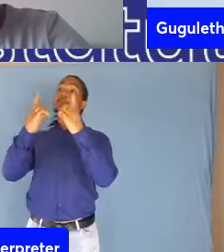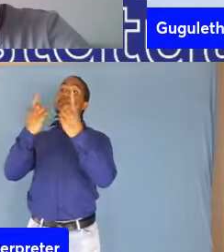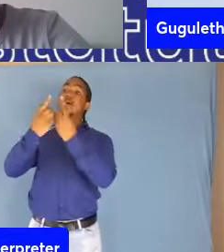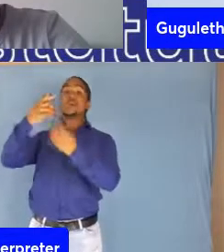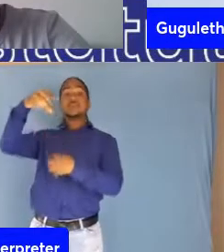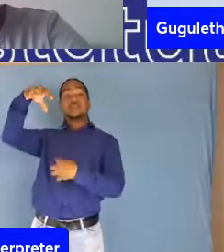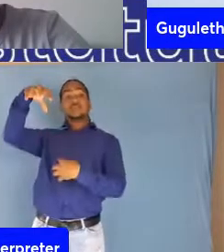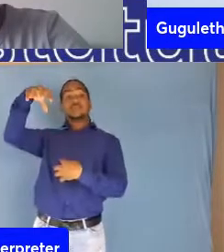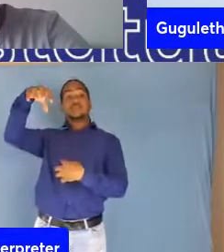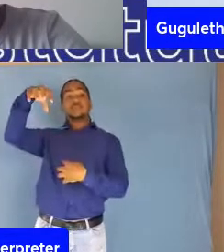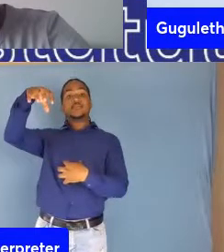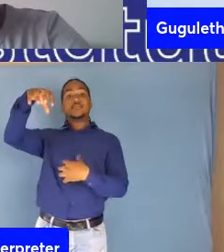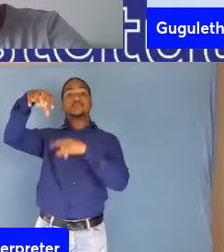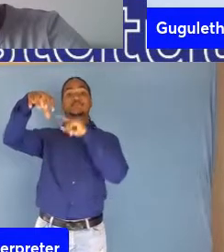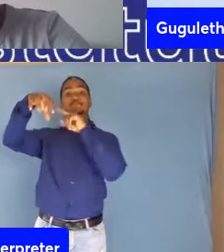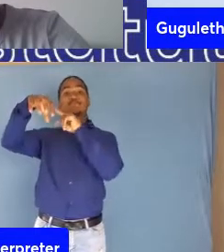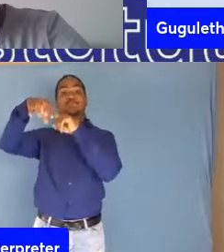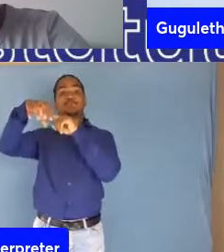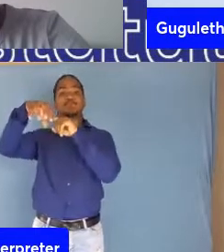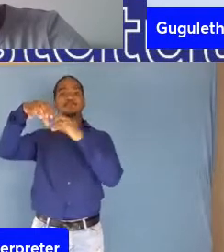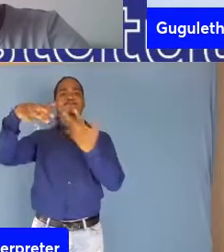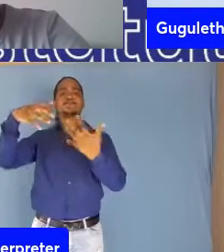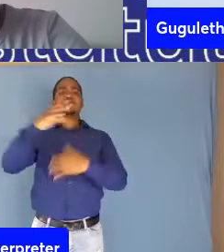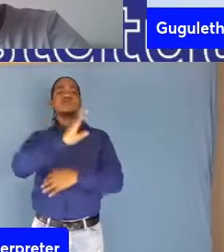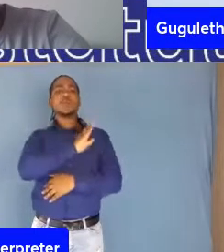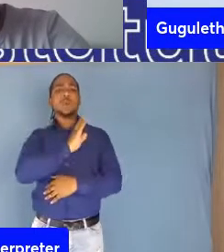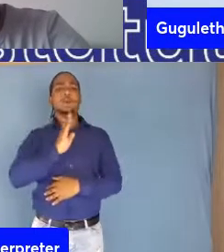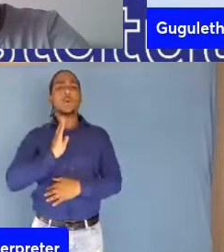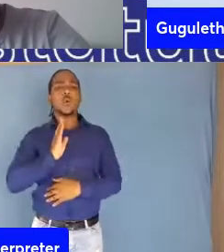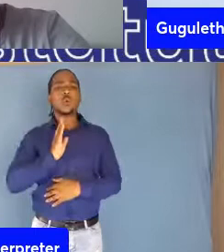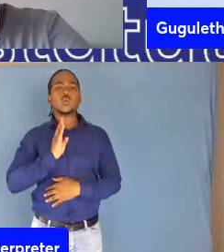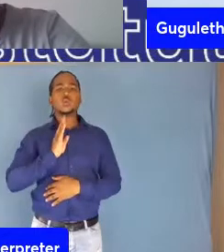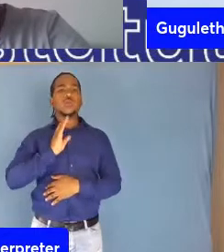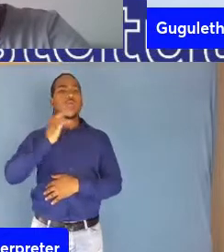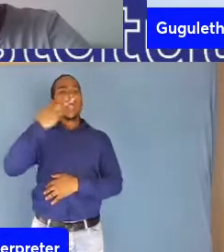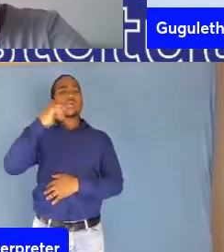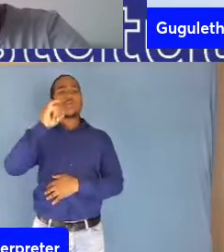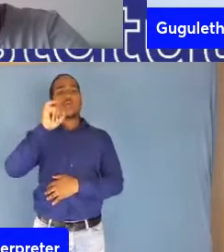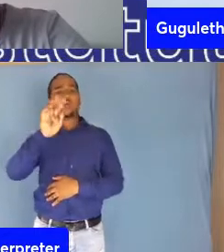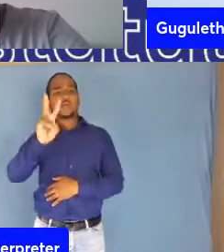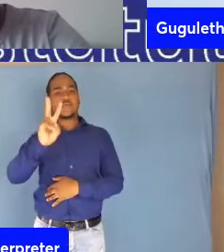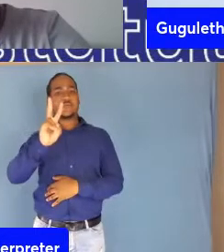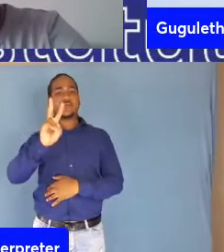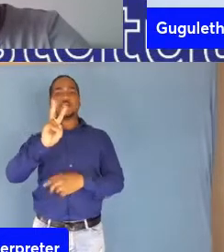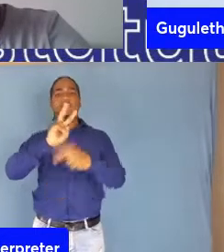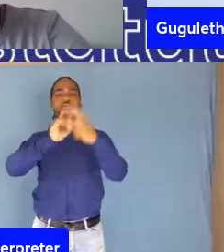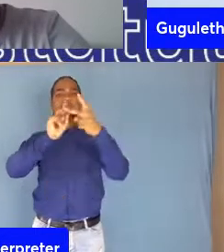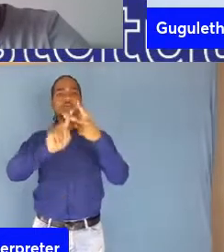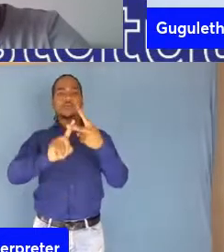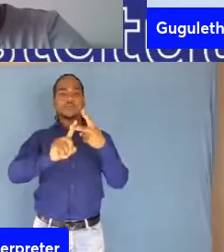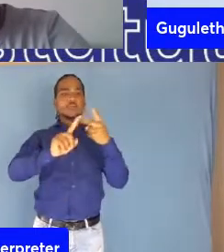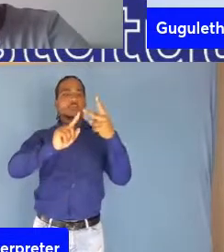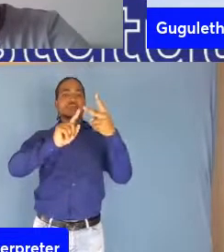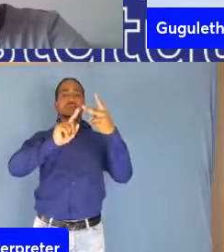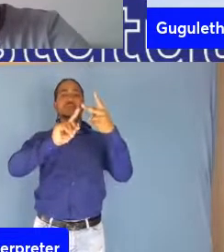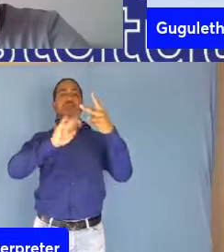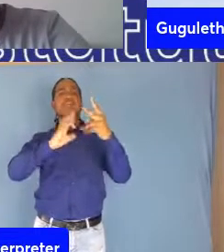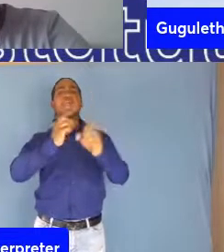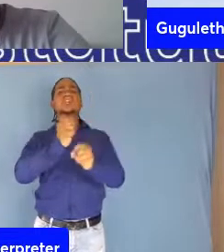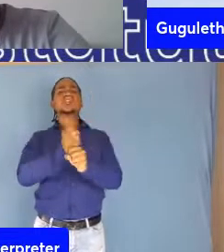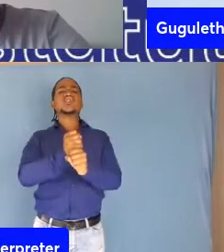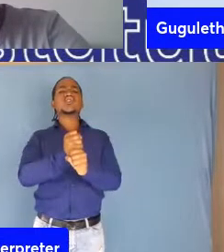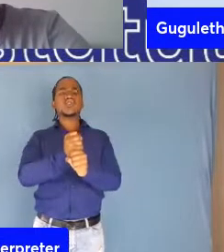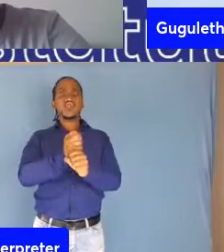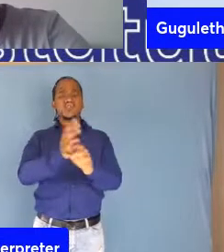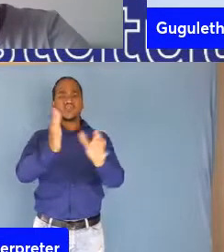including bodies of HIV and AIDS, GBV. In general,